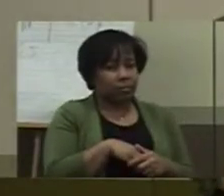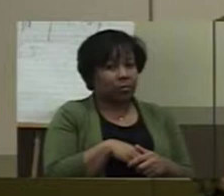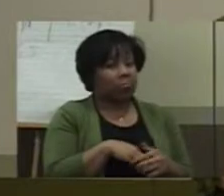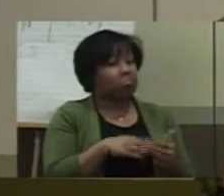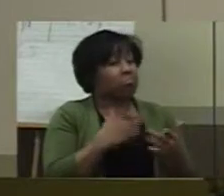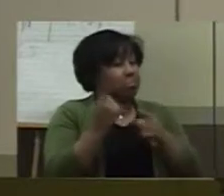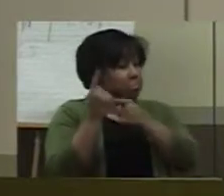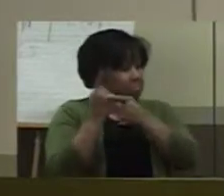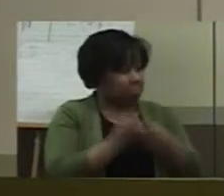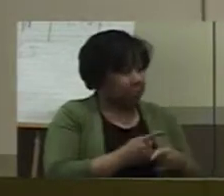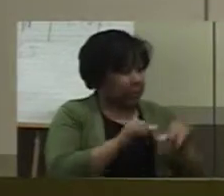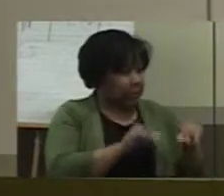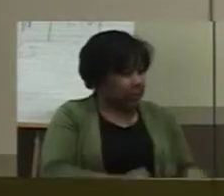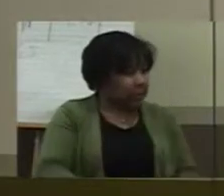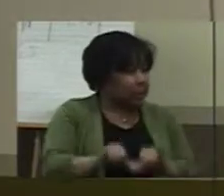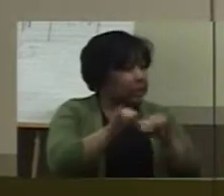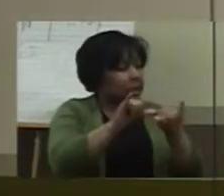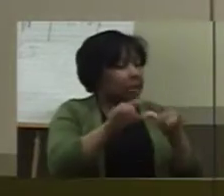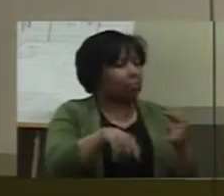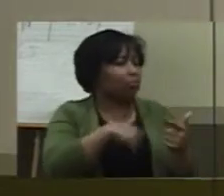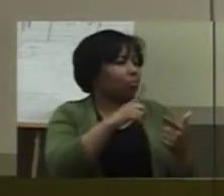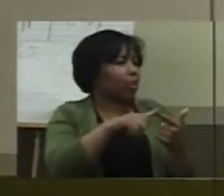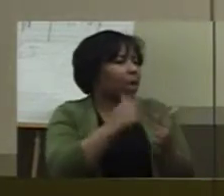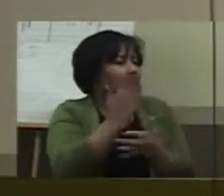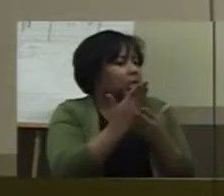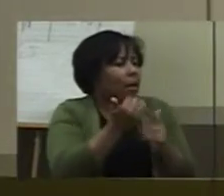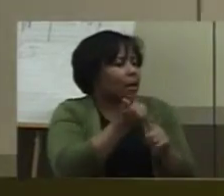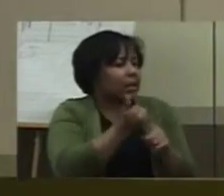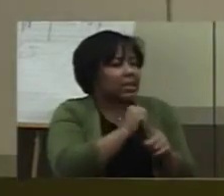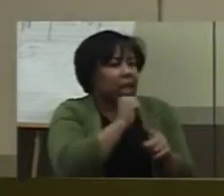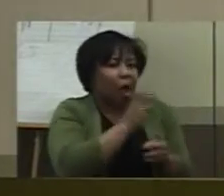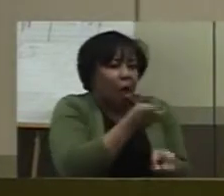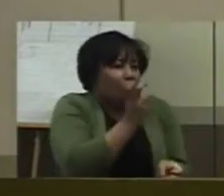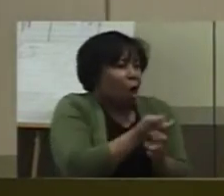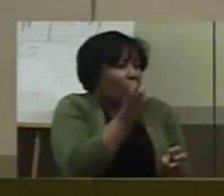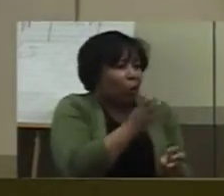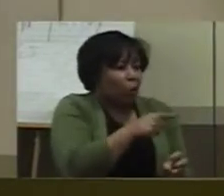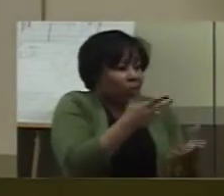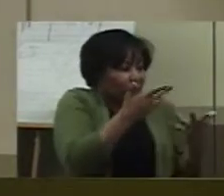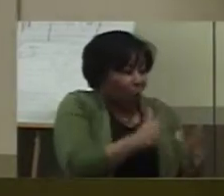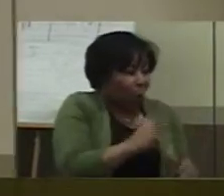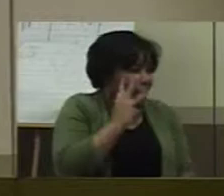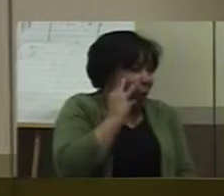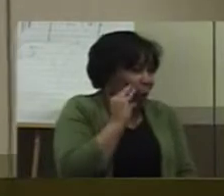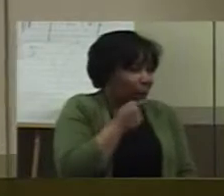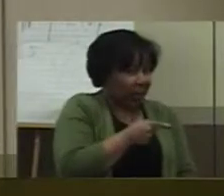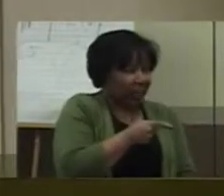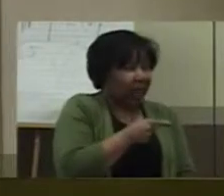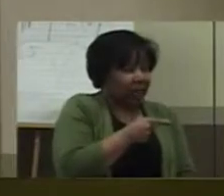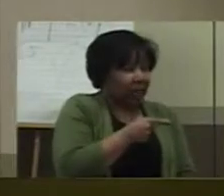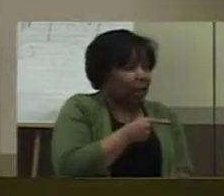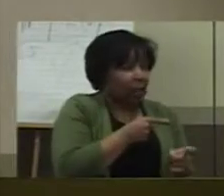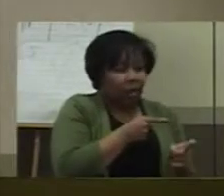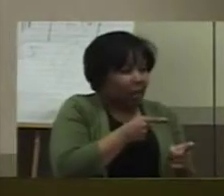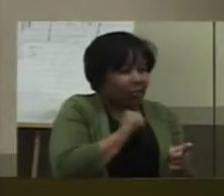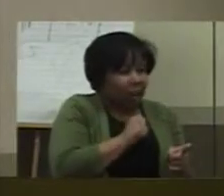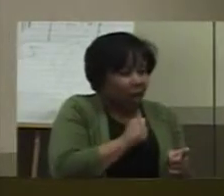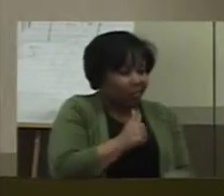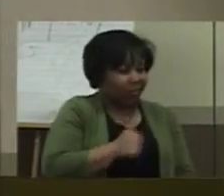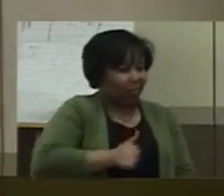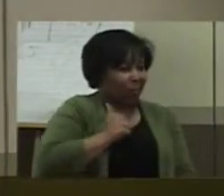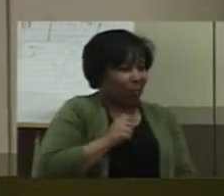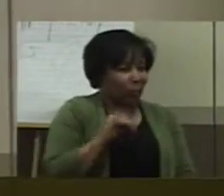good consistency and something that's not harder than what they're already doing. Otherwise, they're not going to